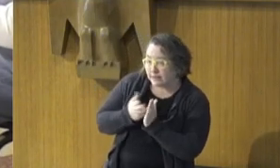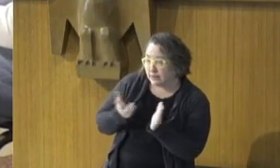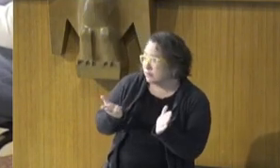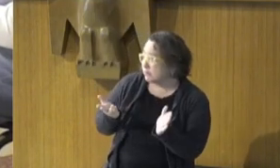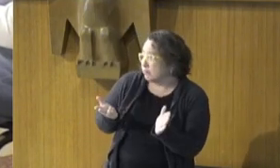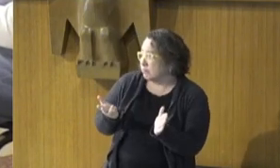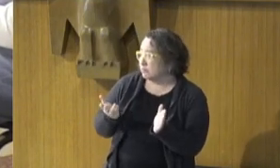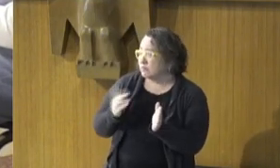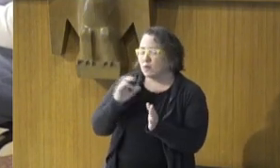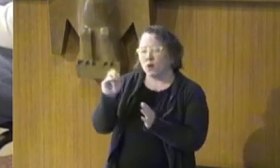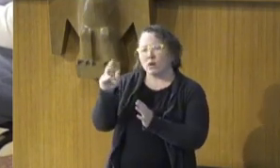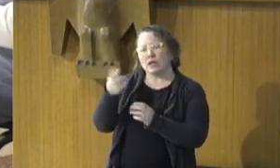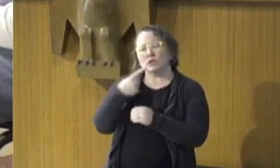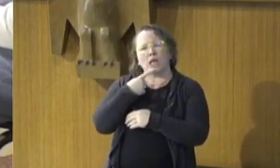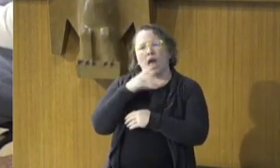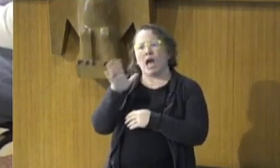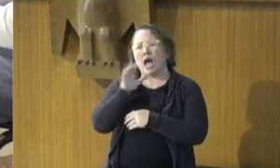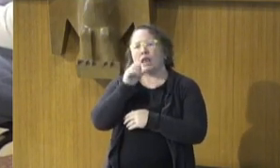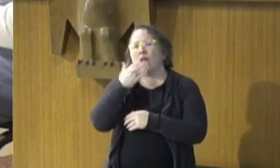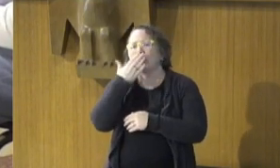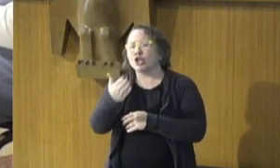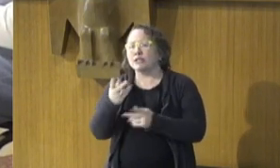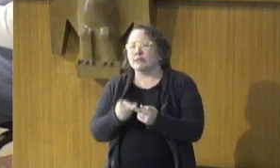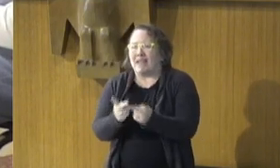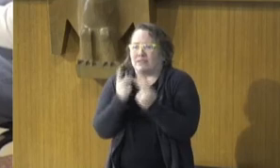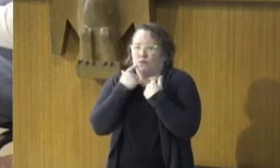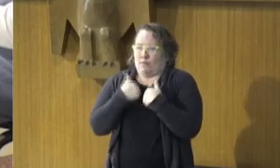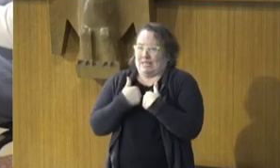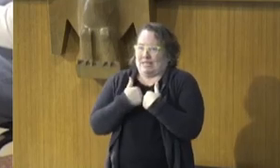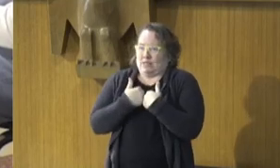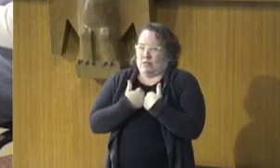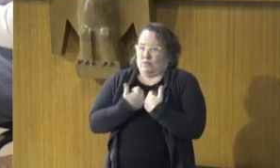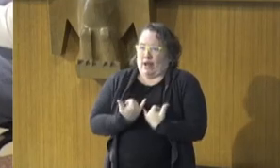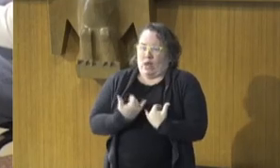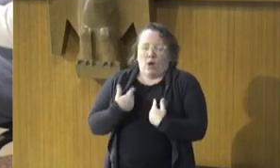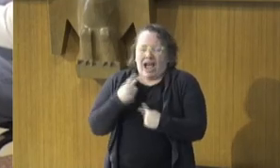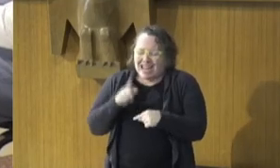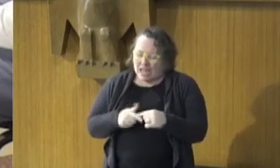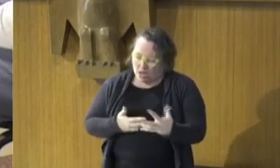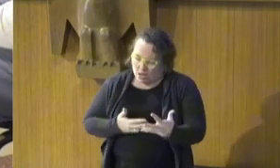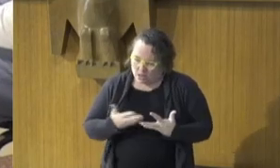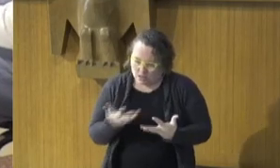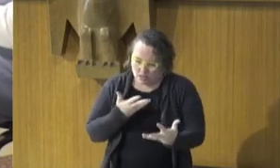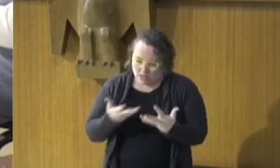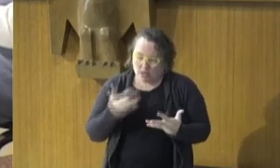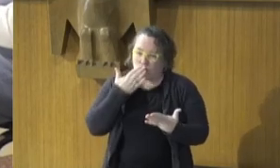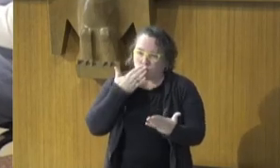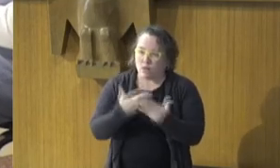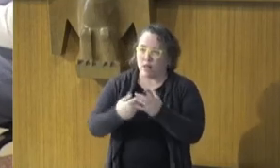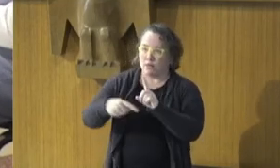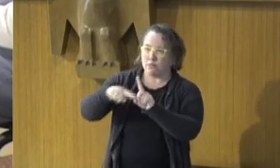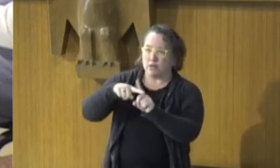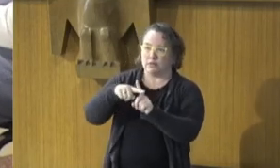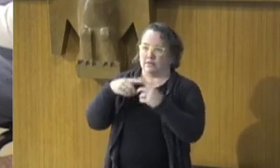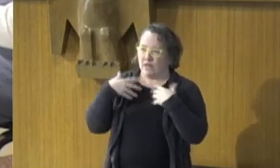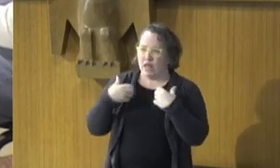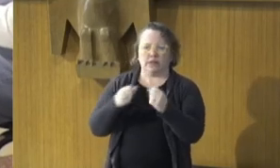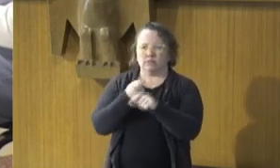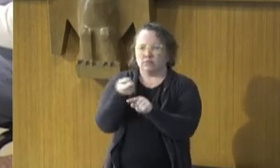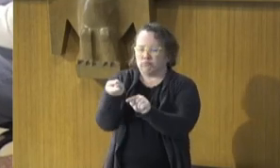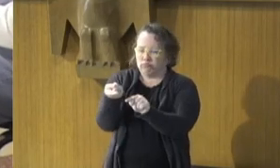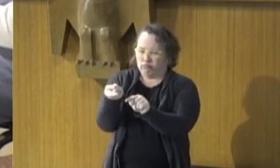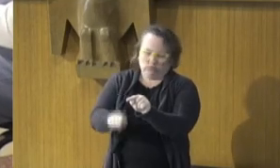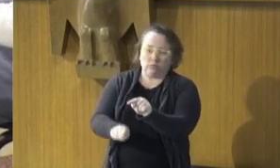It's okay to say, this isn't a good space for me right now. I'm not going to be able to engage these conversations in a way that are healthy and productive